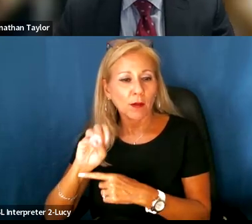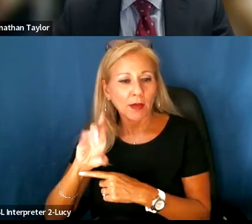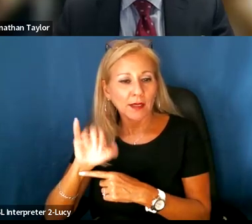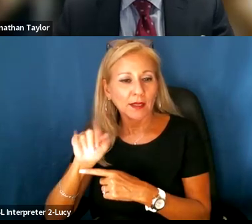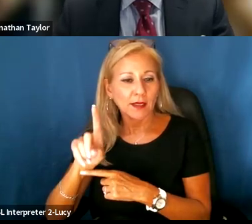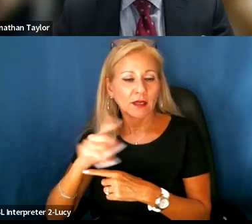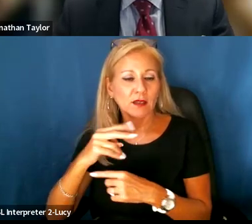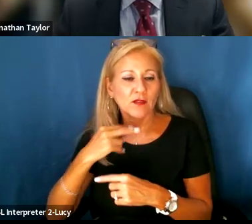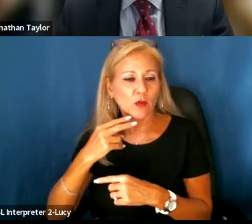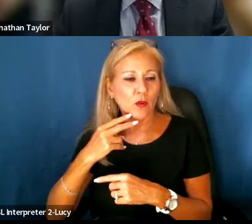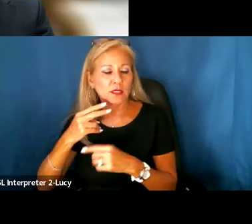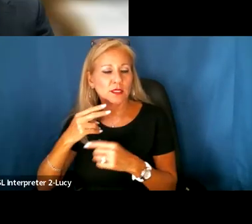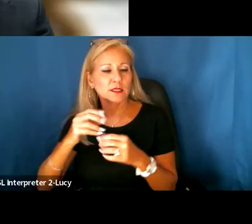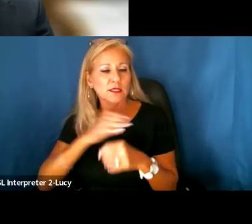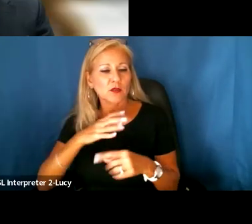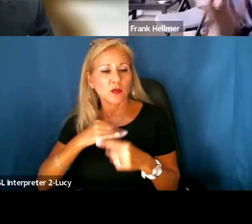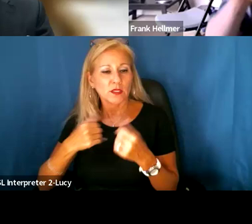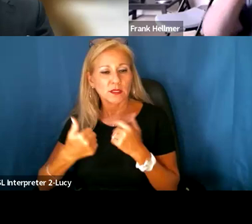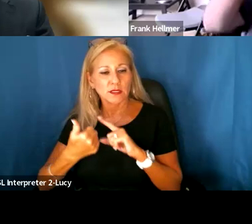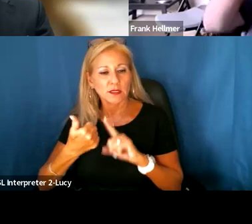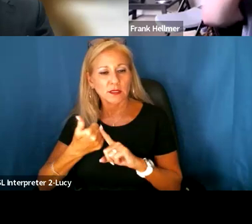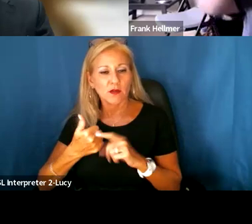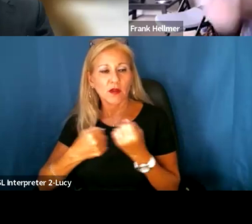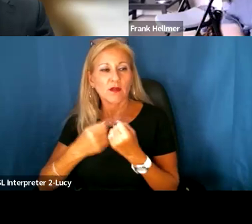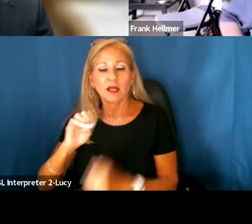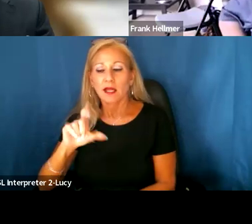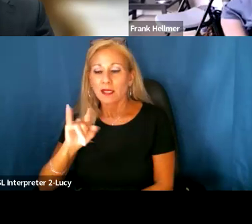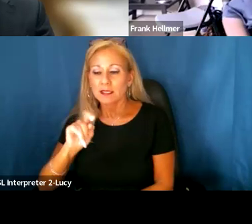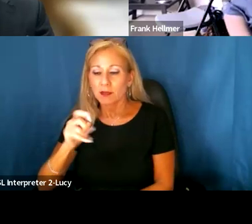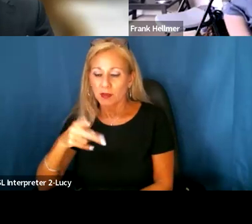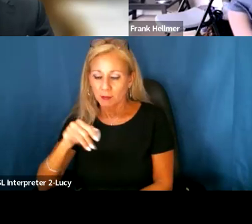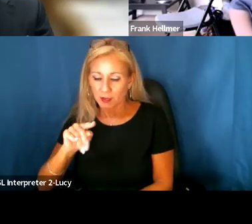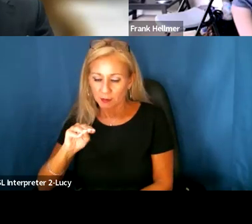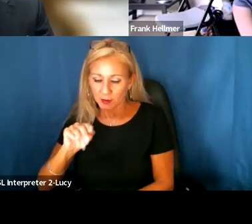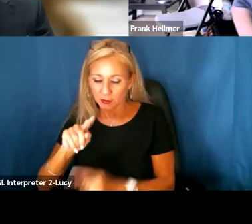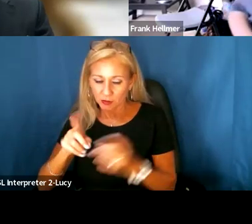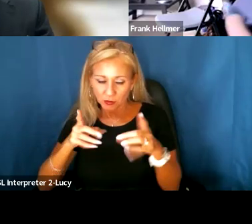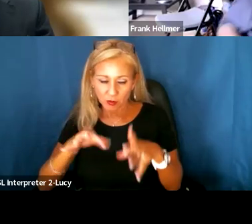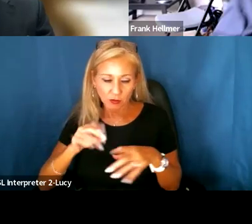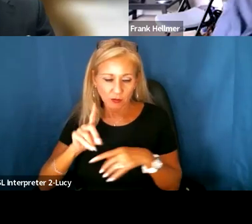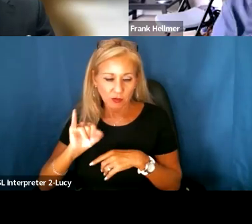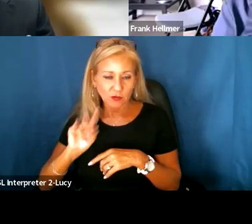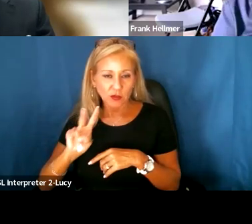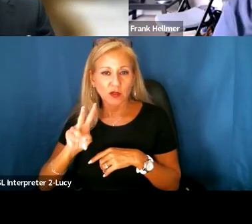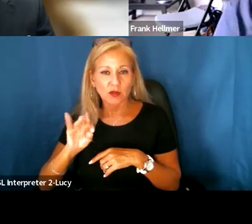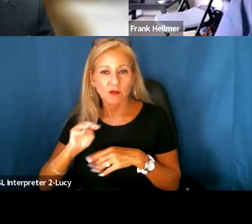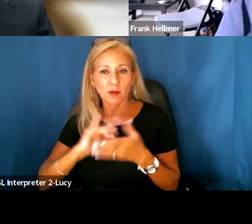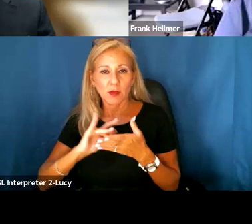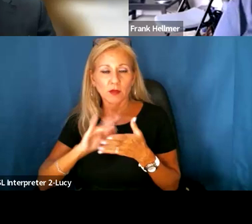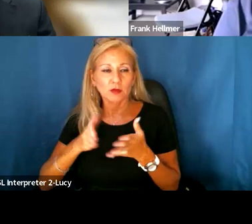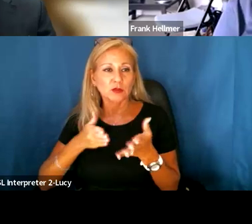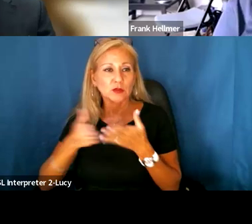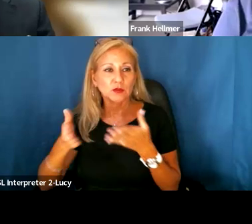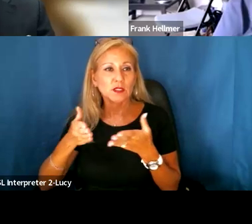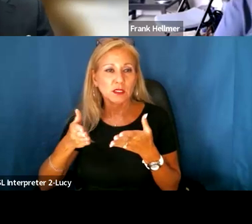Council and Self-Advocate, and Elizabeth Pittman, Director of the Division of Medical